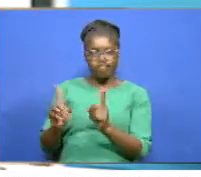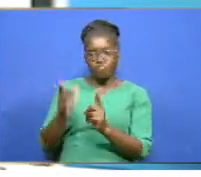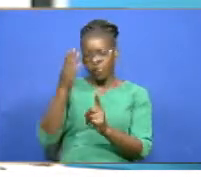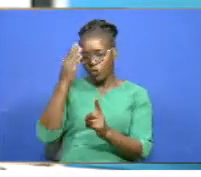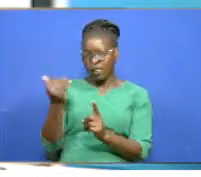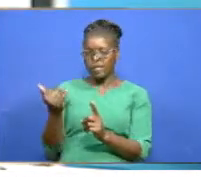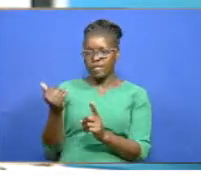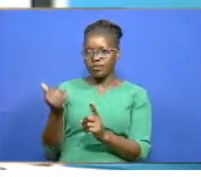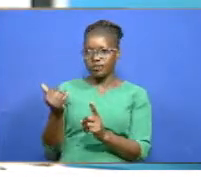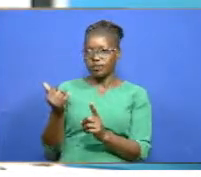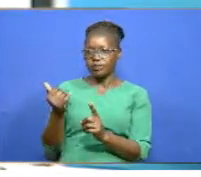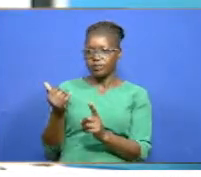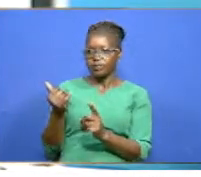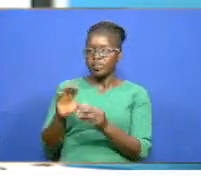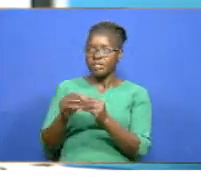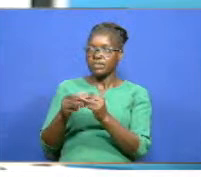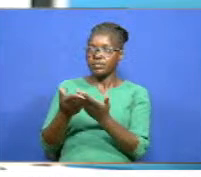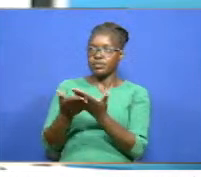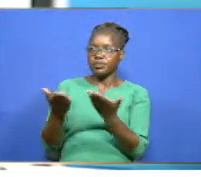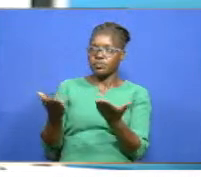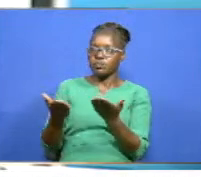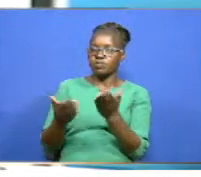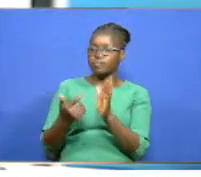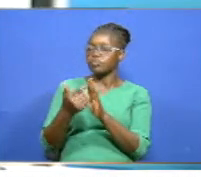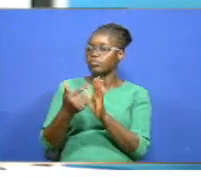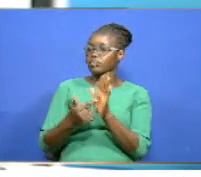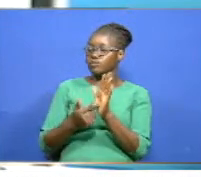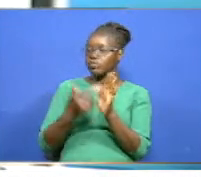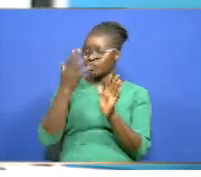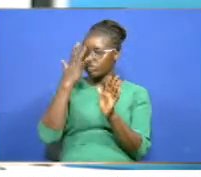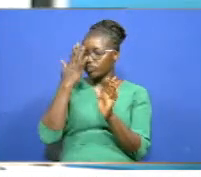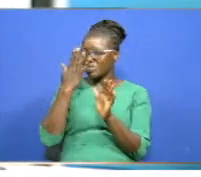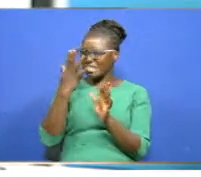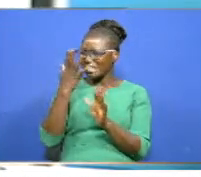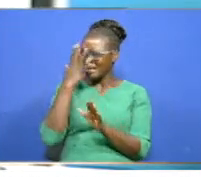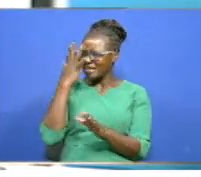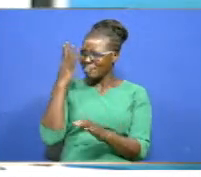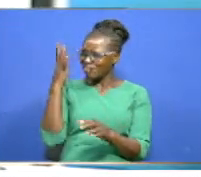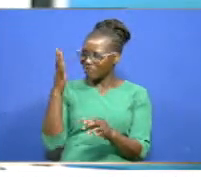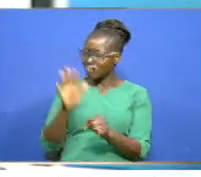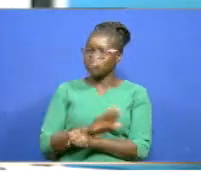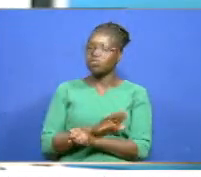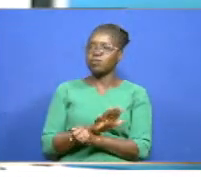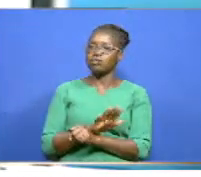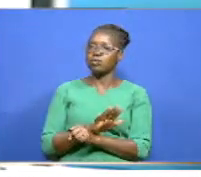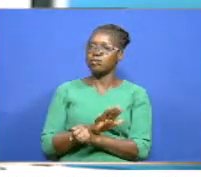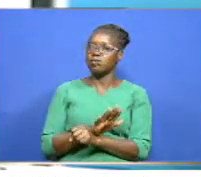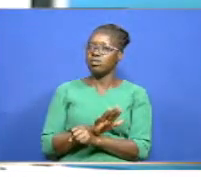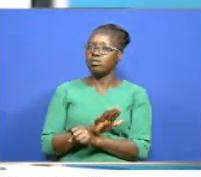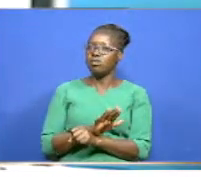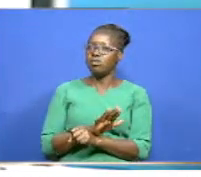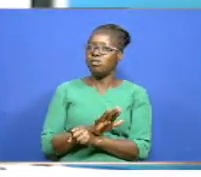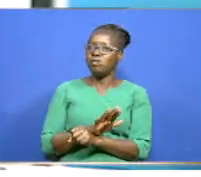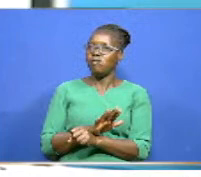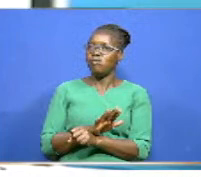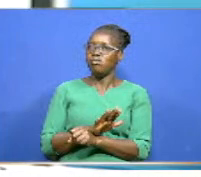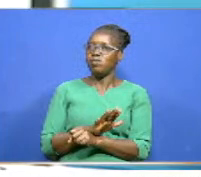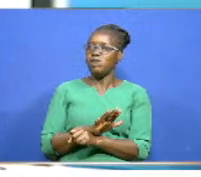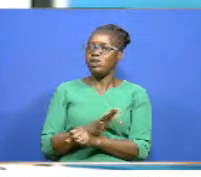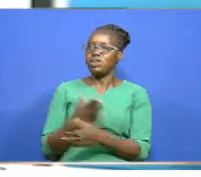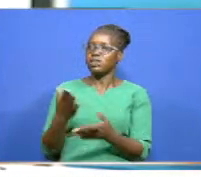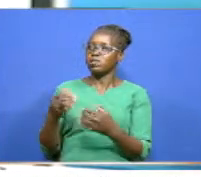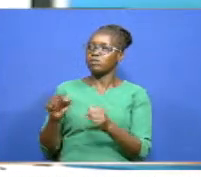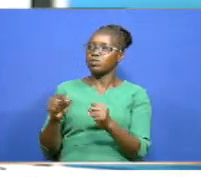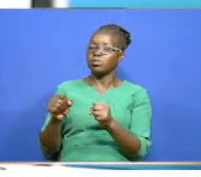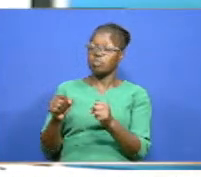of creating this so-called list of shame, be so shameful that even the diplomatic corps do not